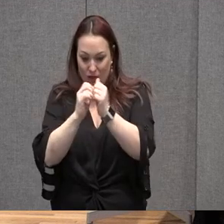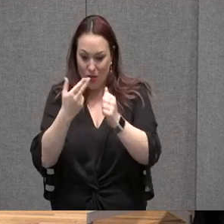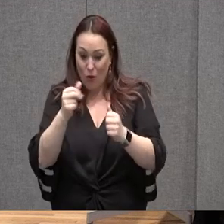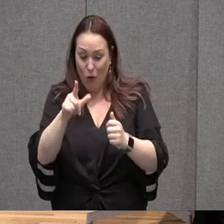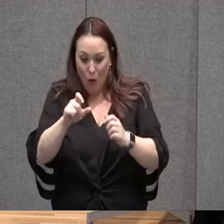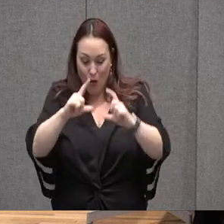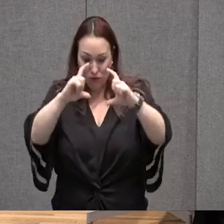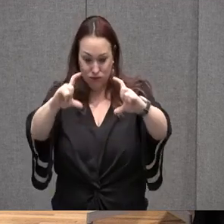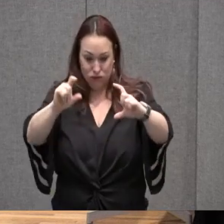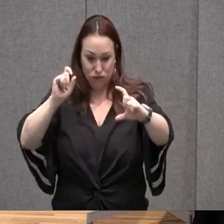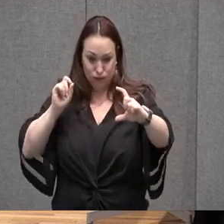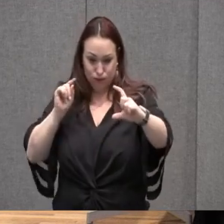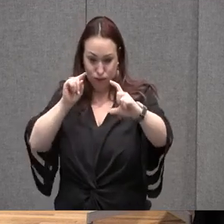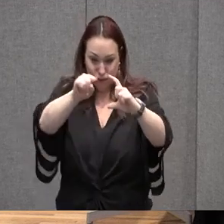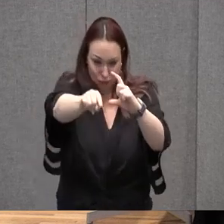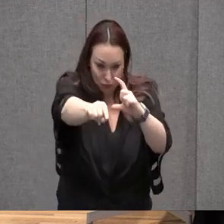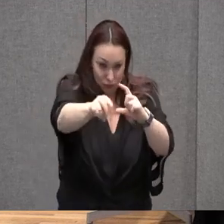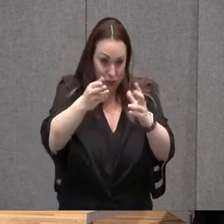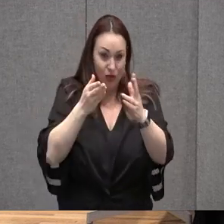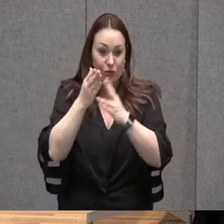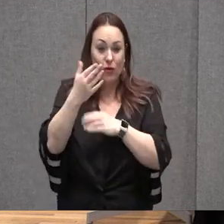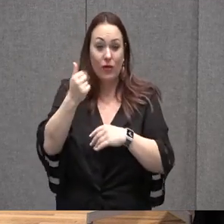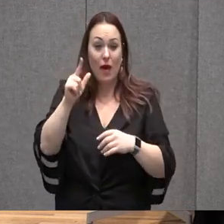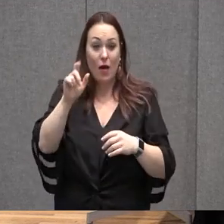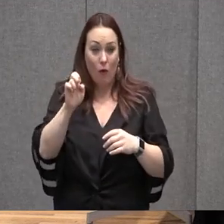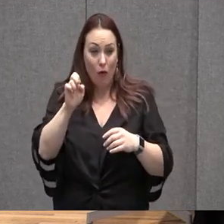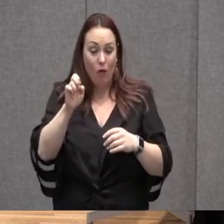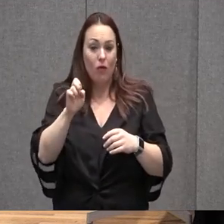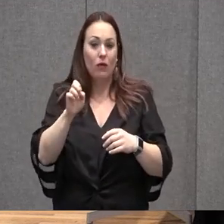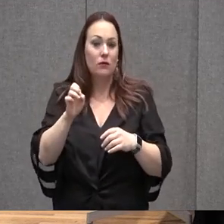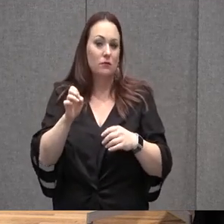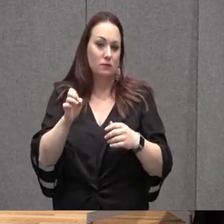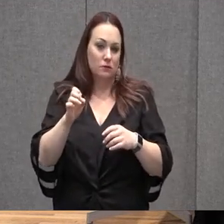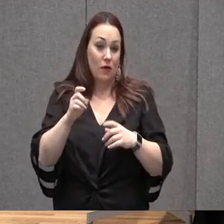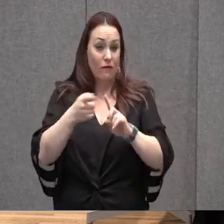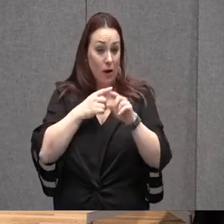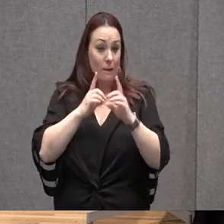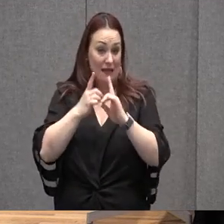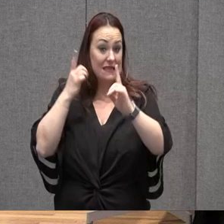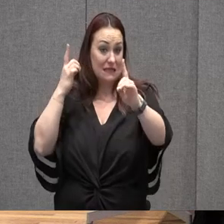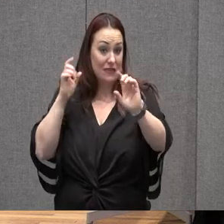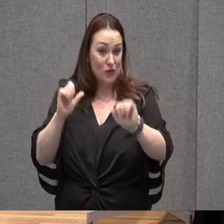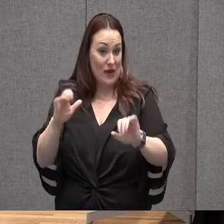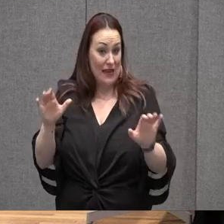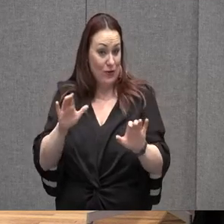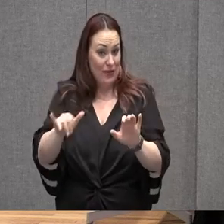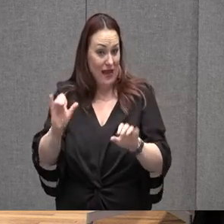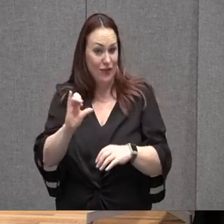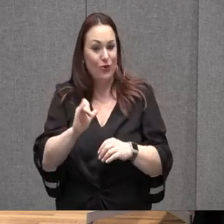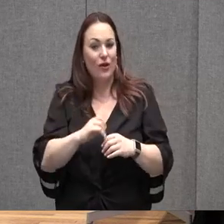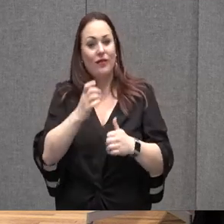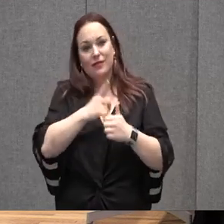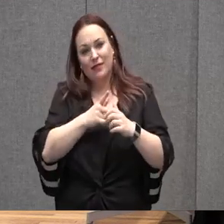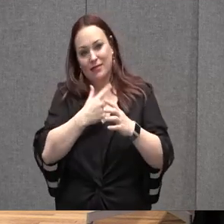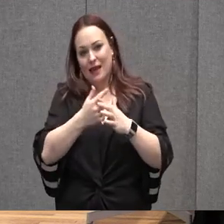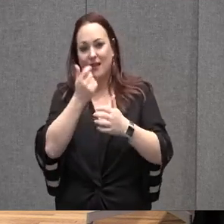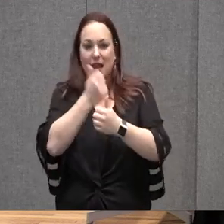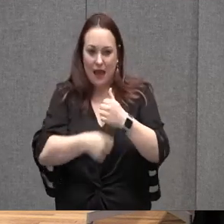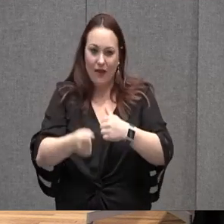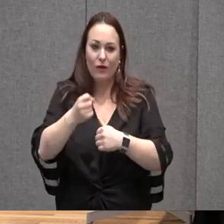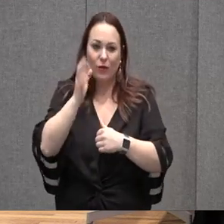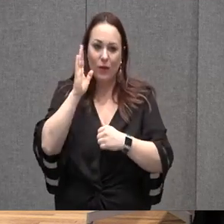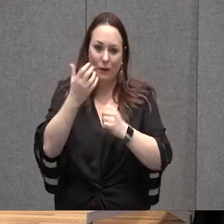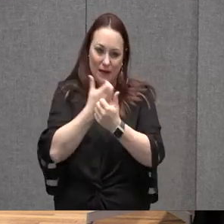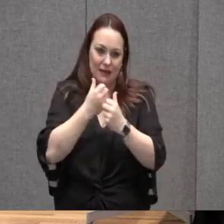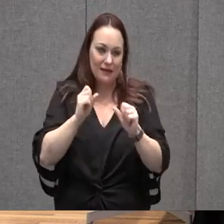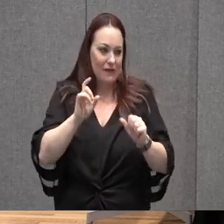shoot things with your catapult through that hole and the target off at a distance. That way everybody's safe too. That